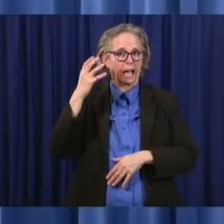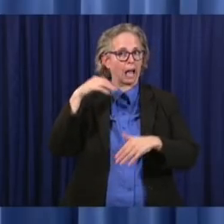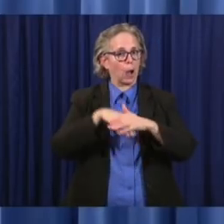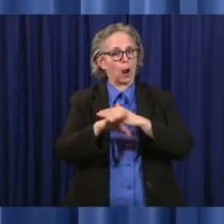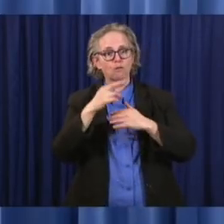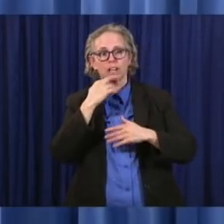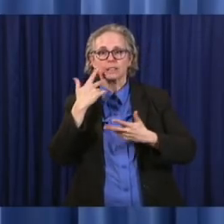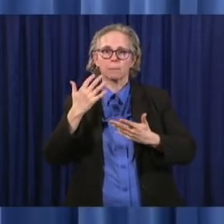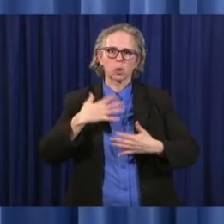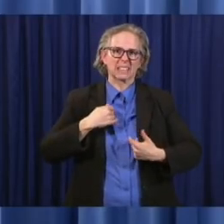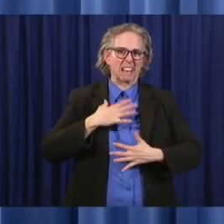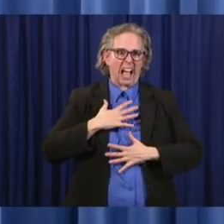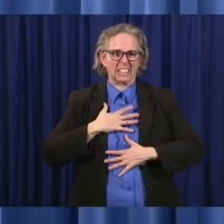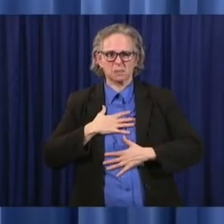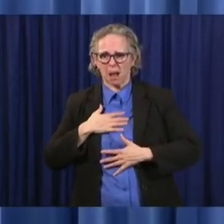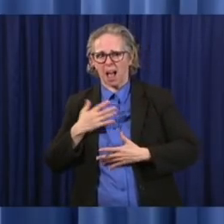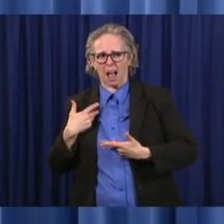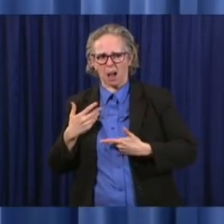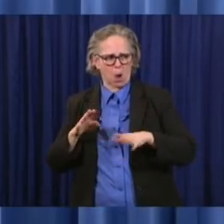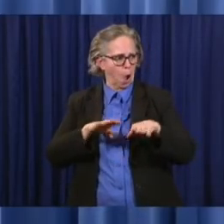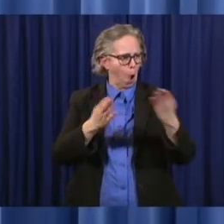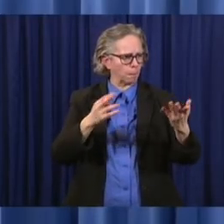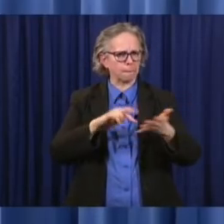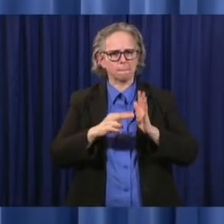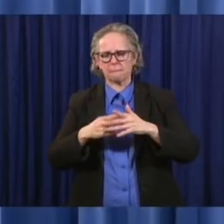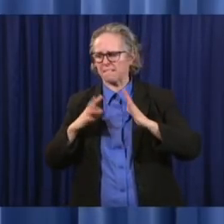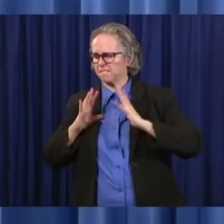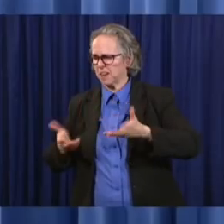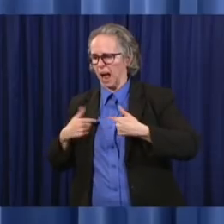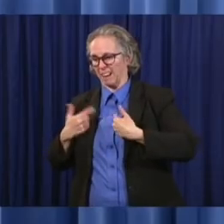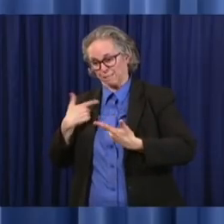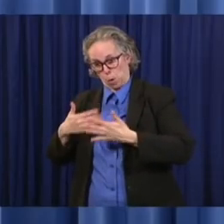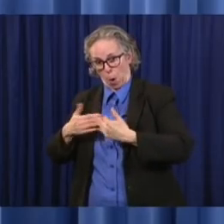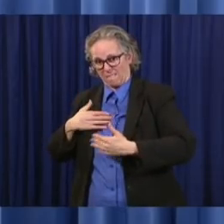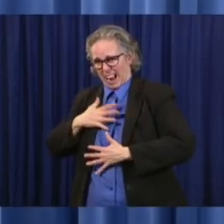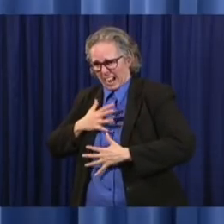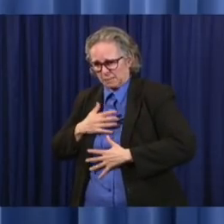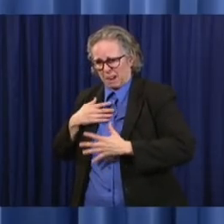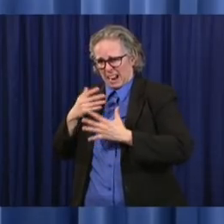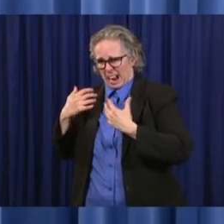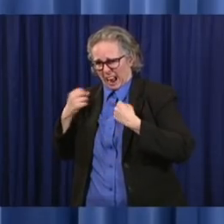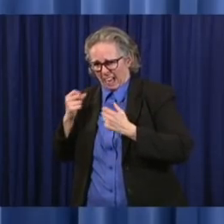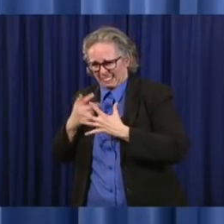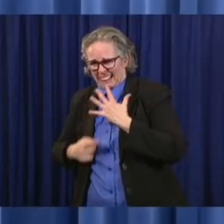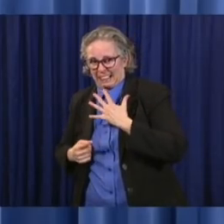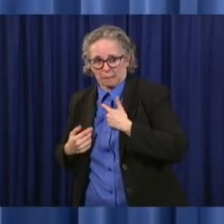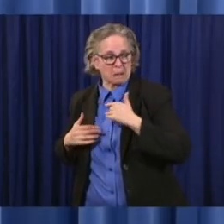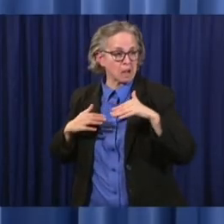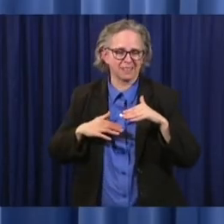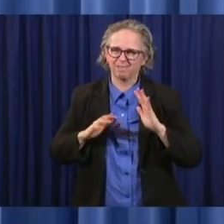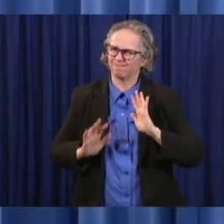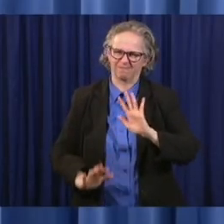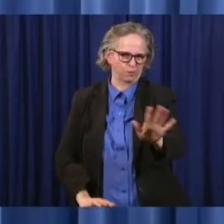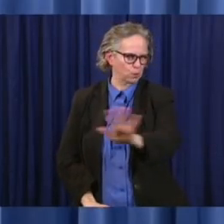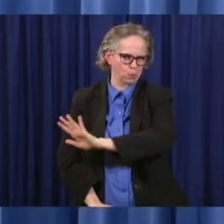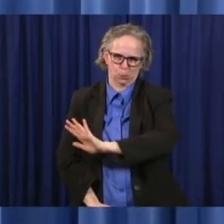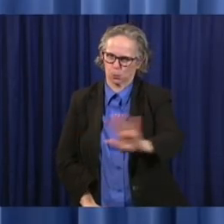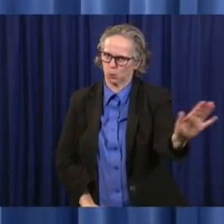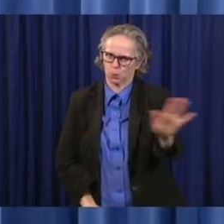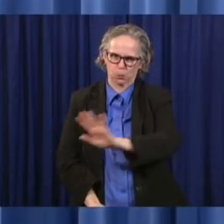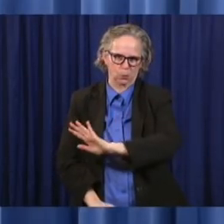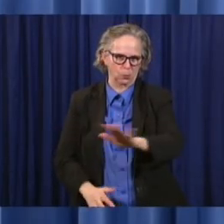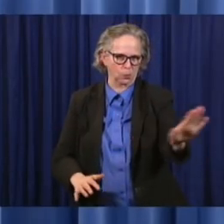but I can do this and I can do that, then we're going to be in big trouble. So I think